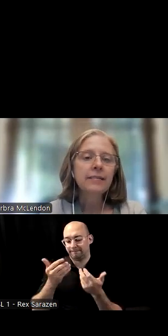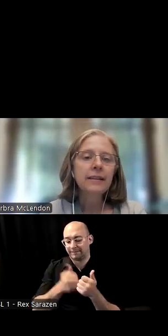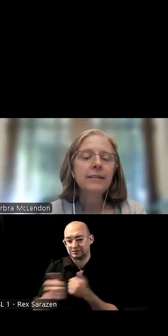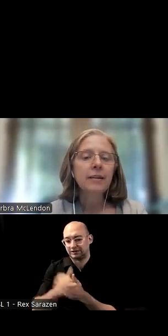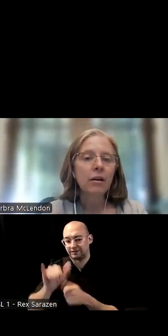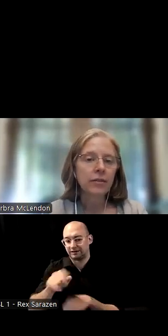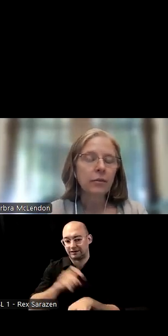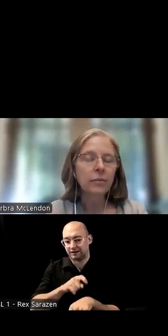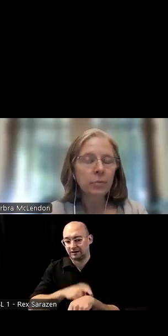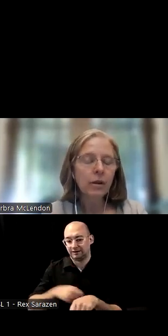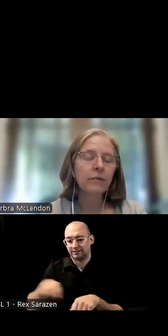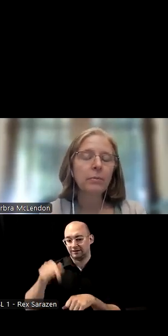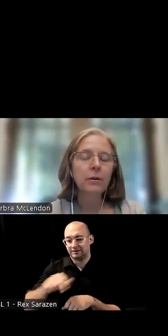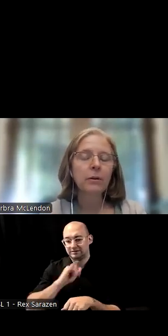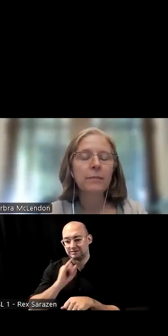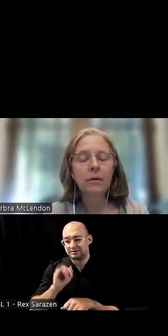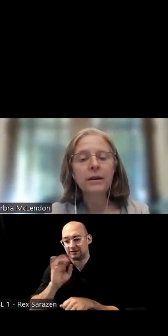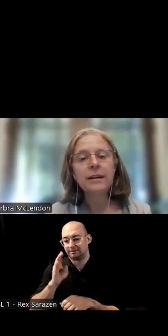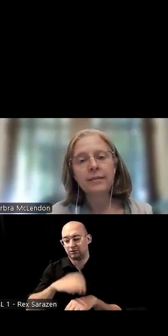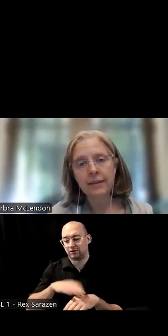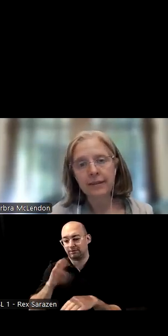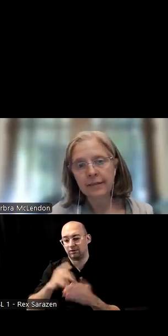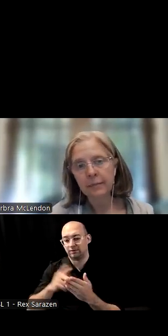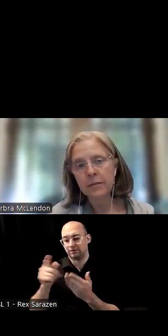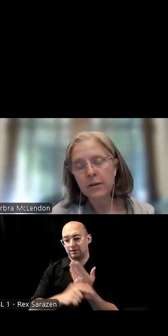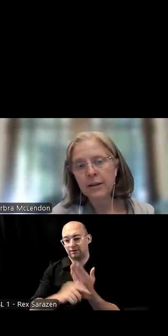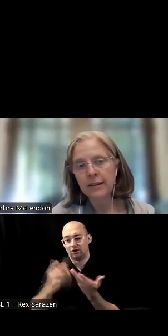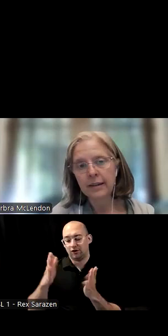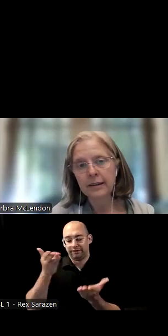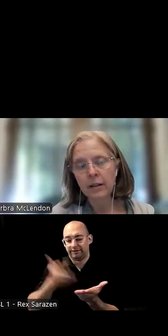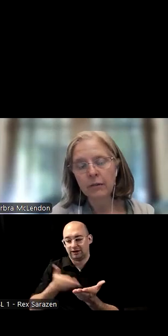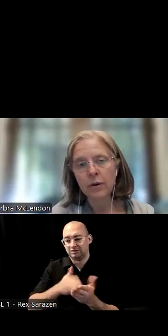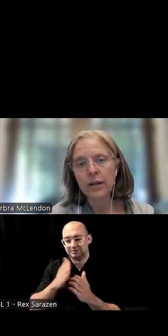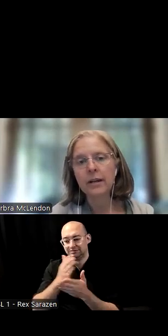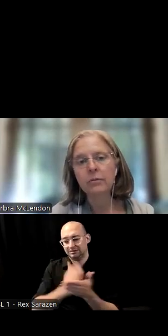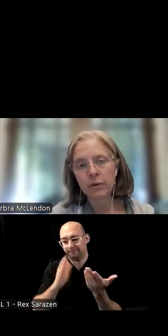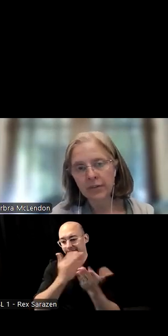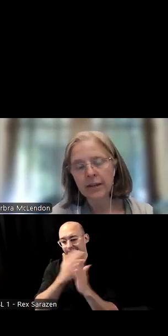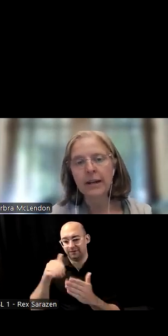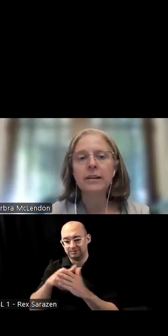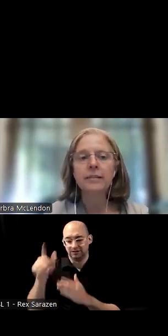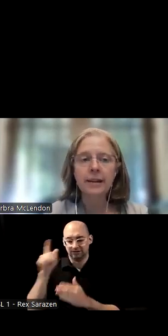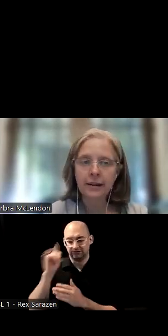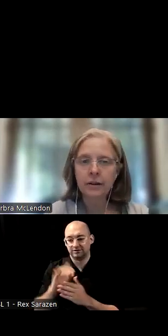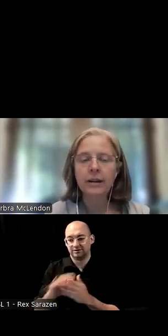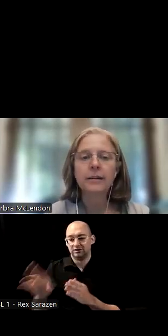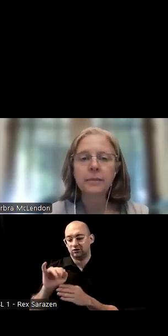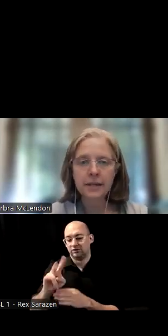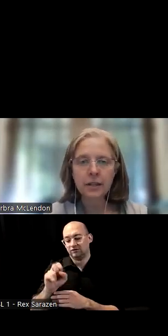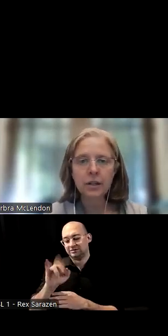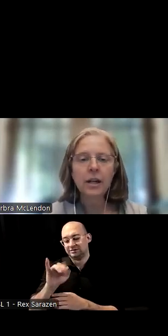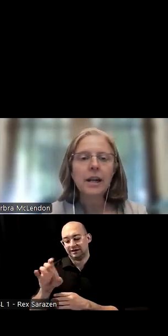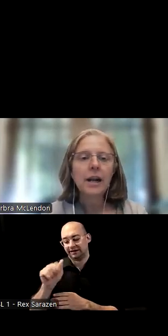This is, so the Blue Envelope program already exists in some communities in California, in Riverside County and San Diego County